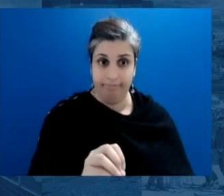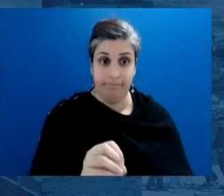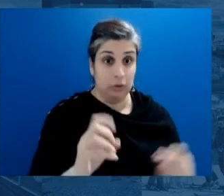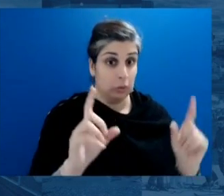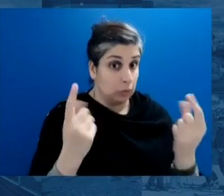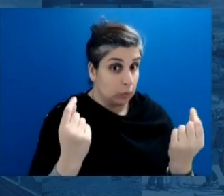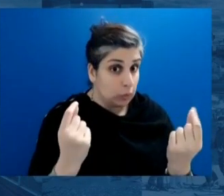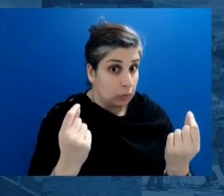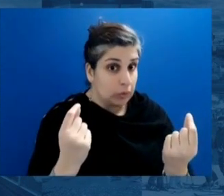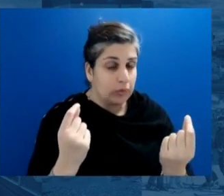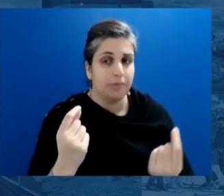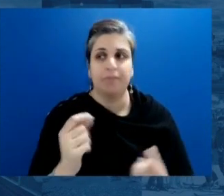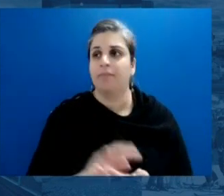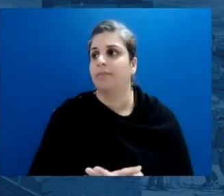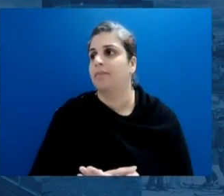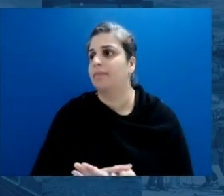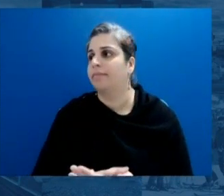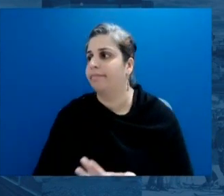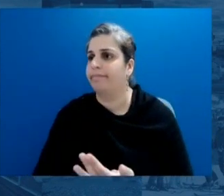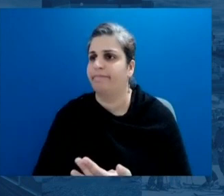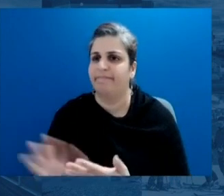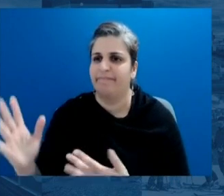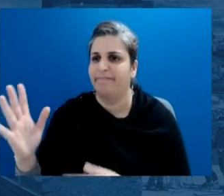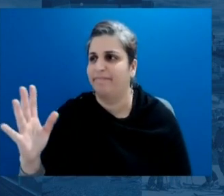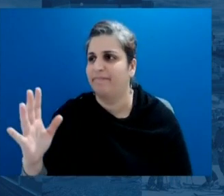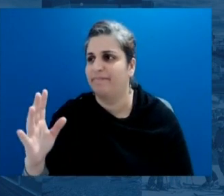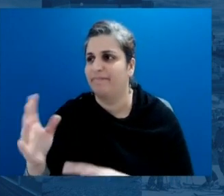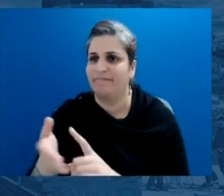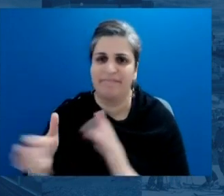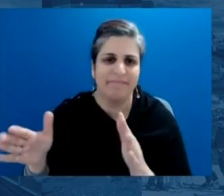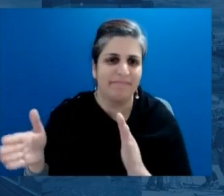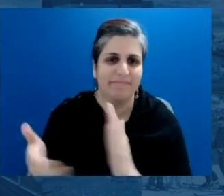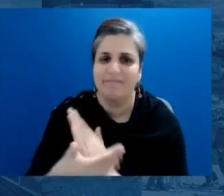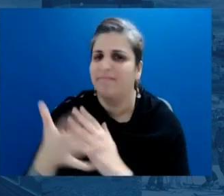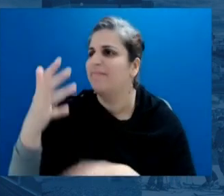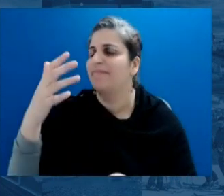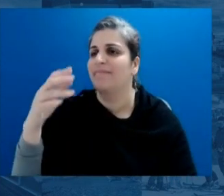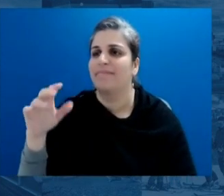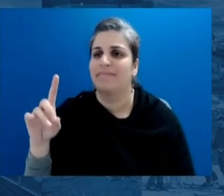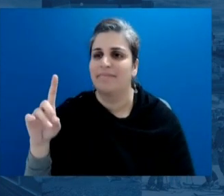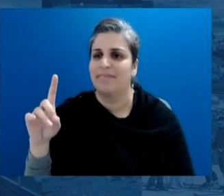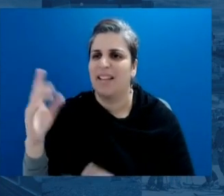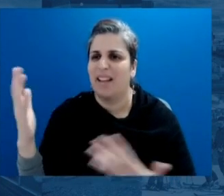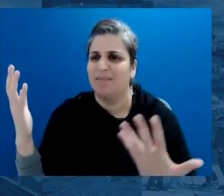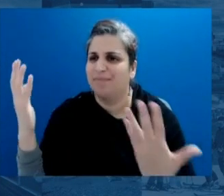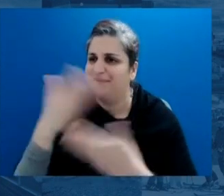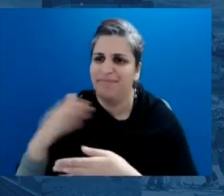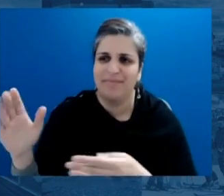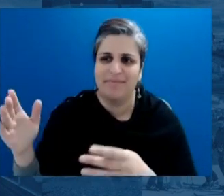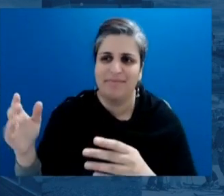or practices in conducting their businesses. And this is consistent with the law in